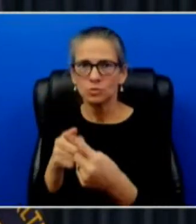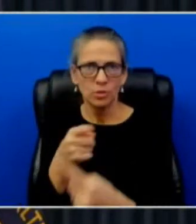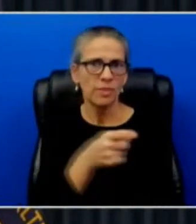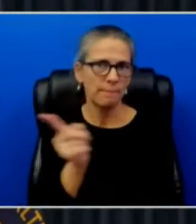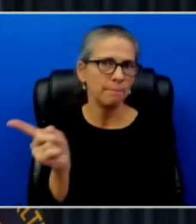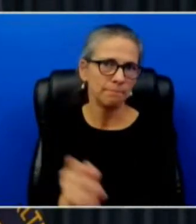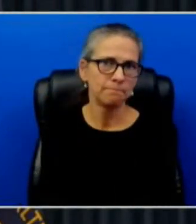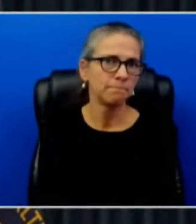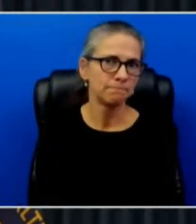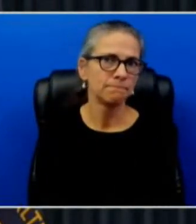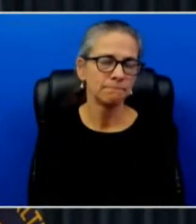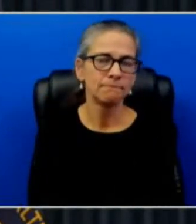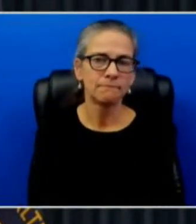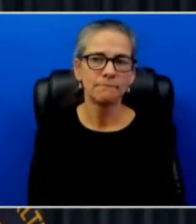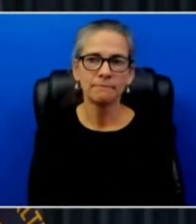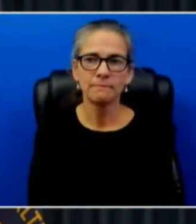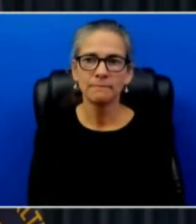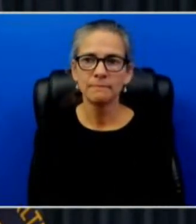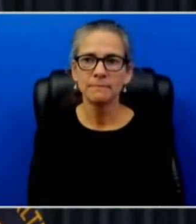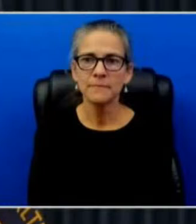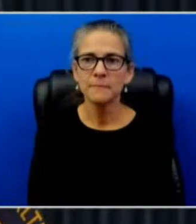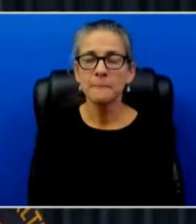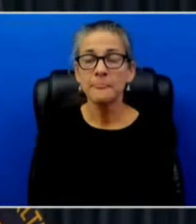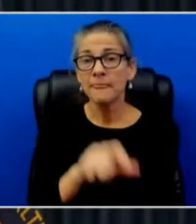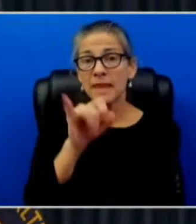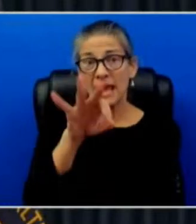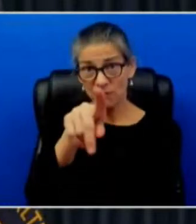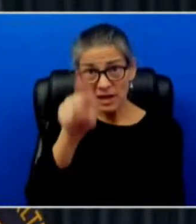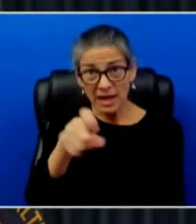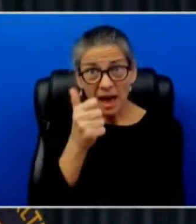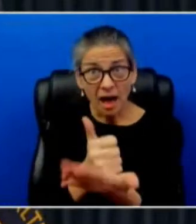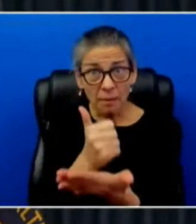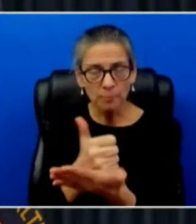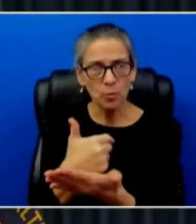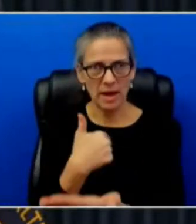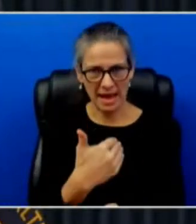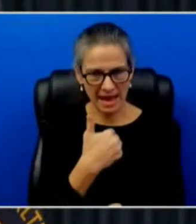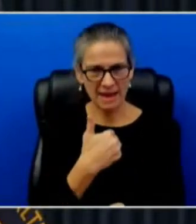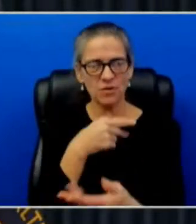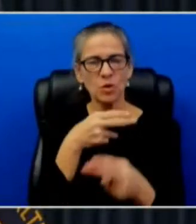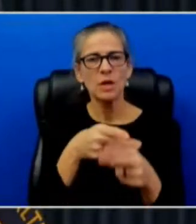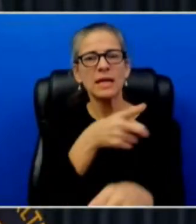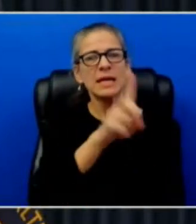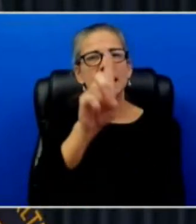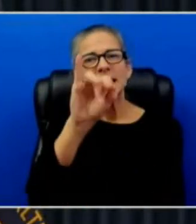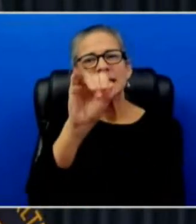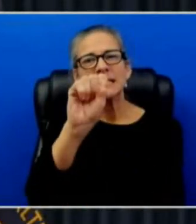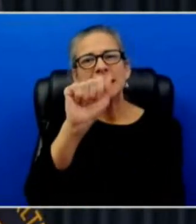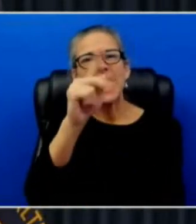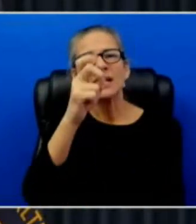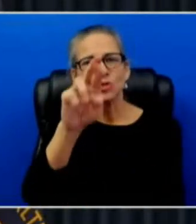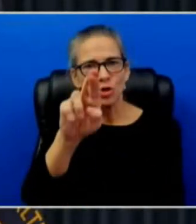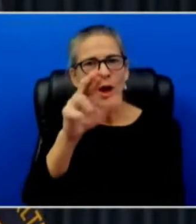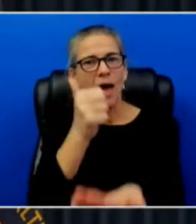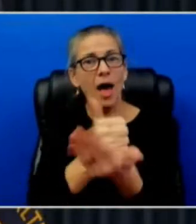employees. If you need help, we have a disaster distress helpline. That is